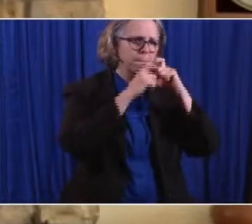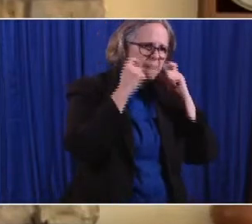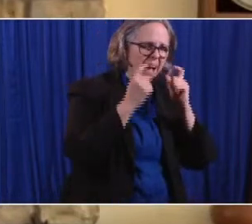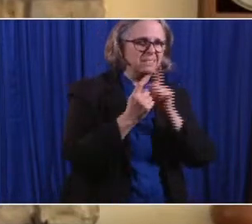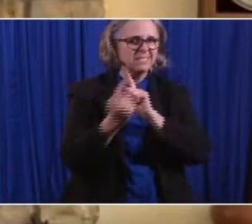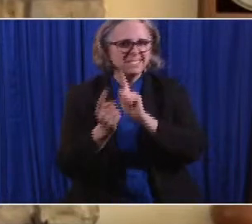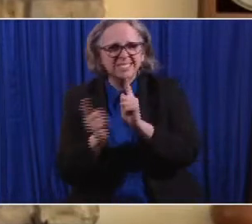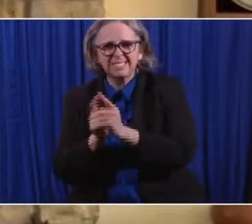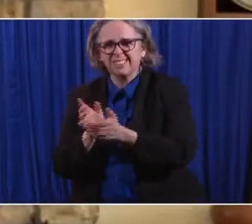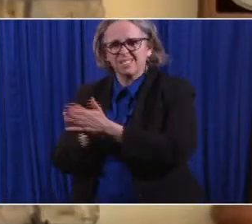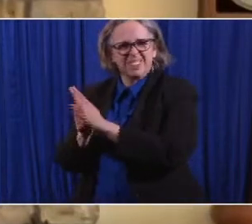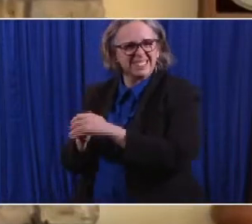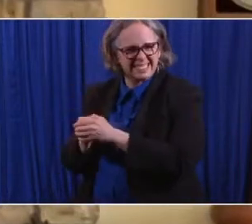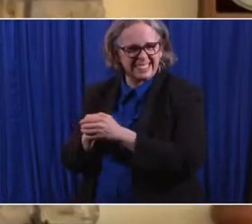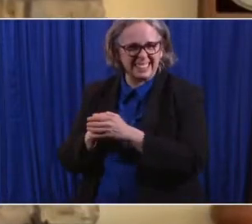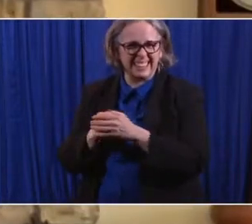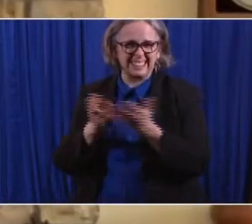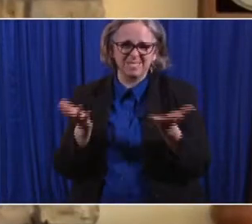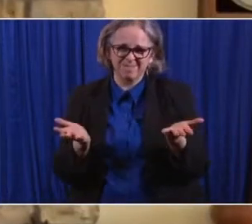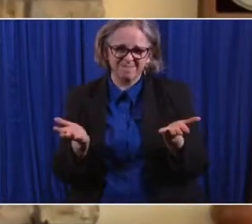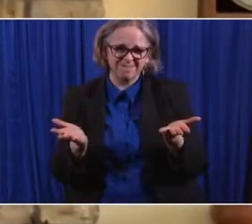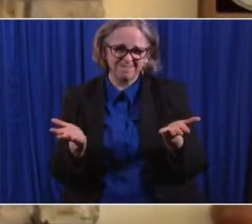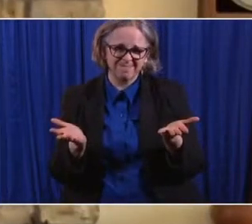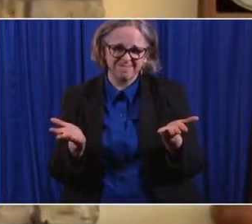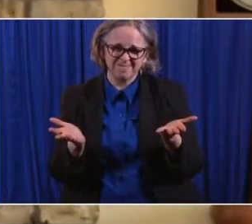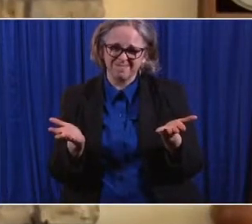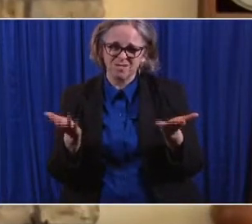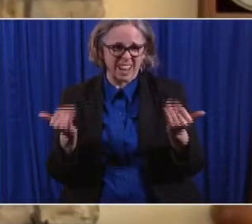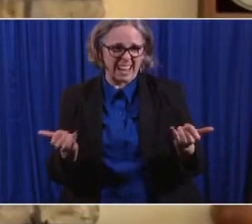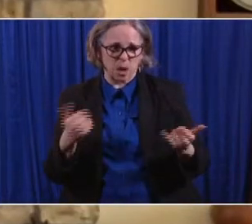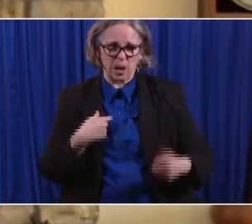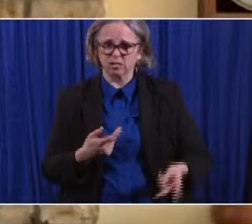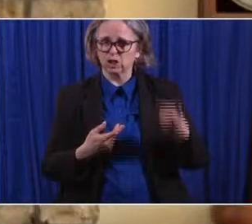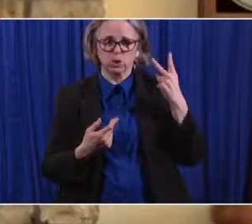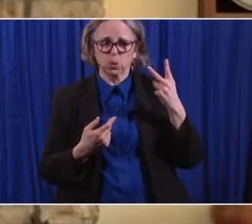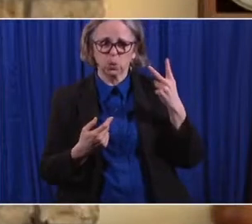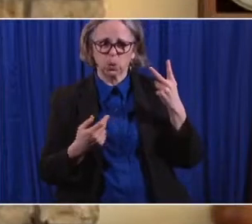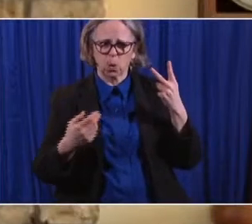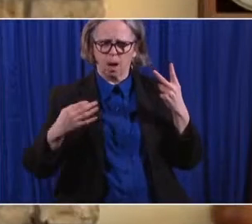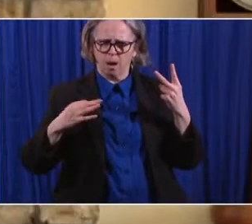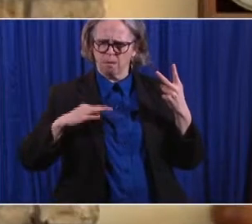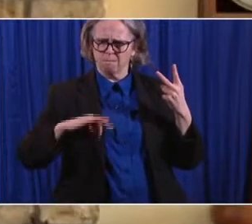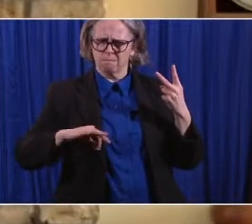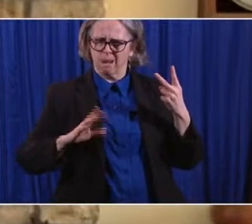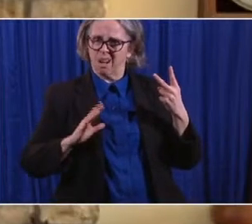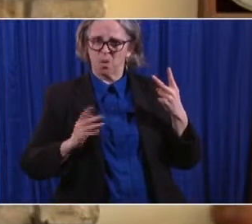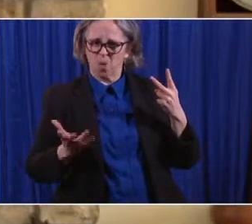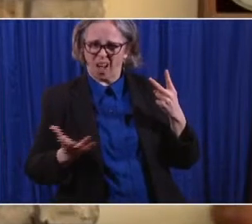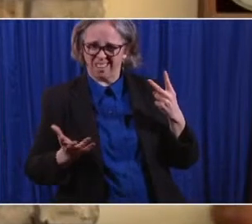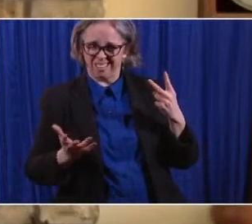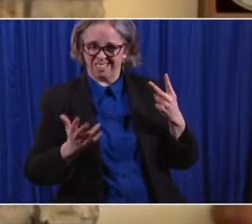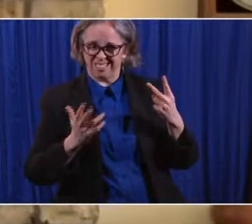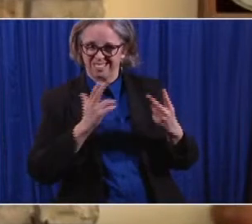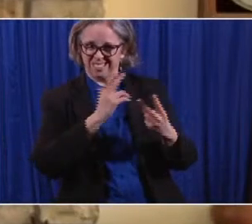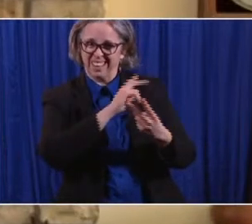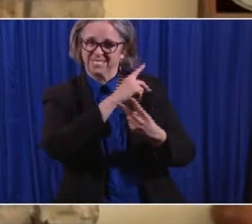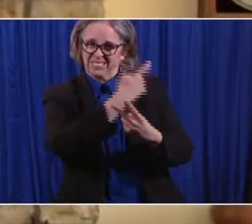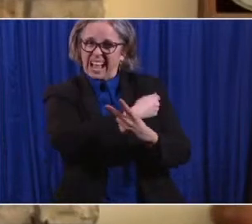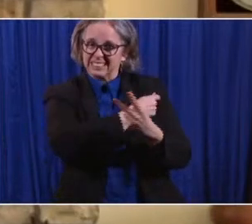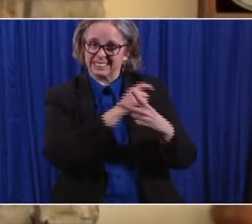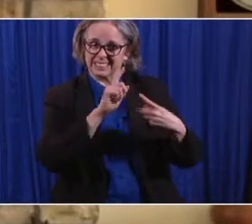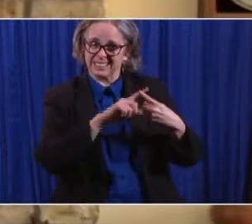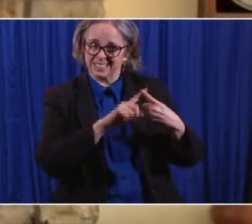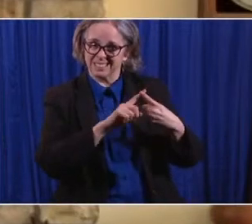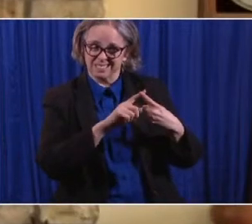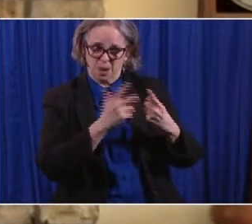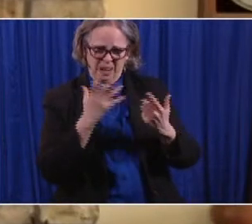for us, two big things. And one is the vaccine, and we must continue to vaccinate as many people as we can, as quickly